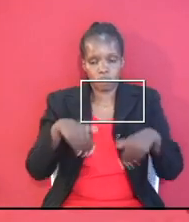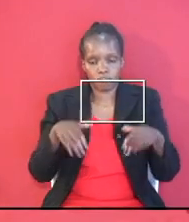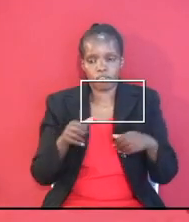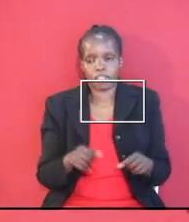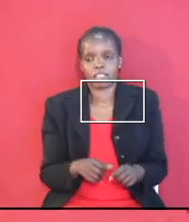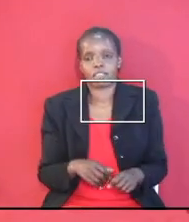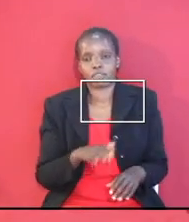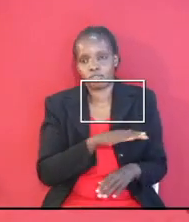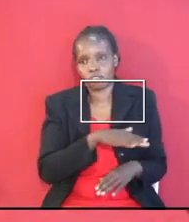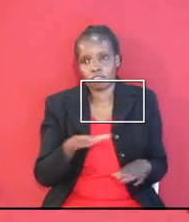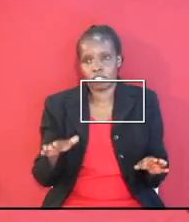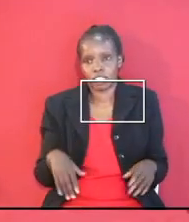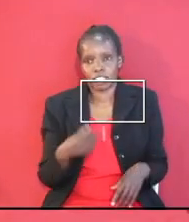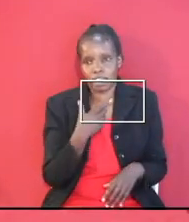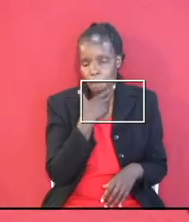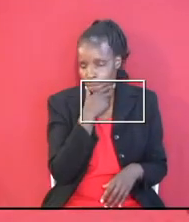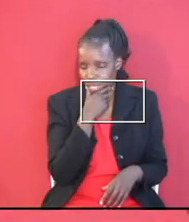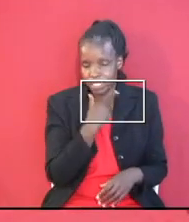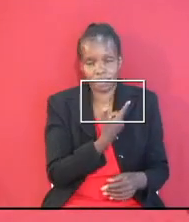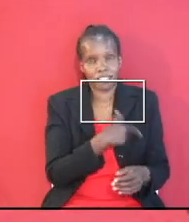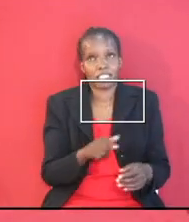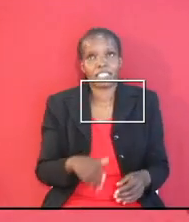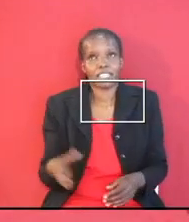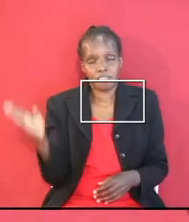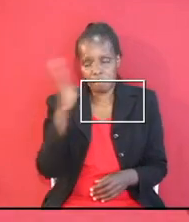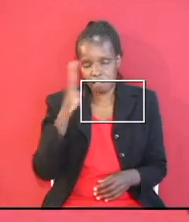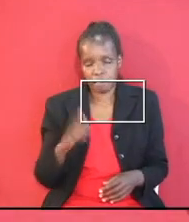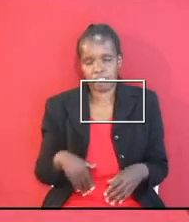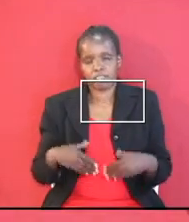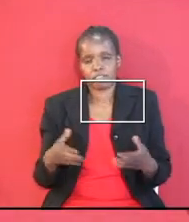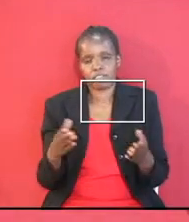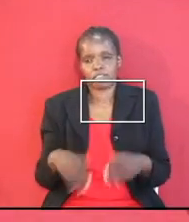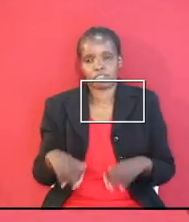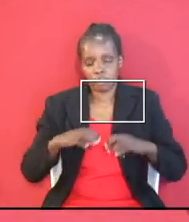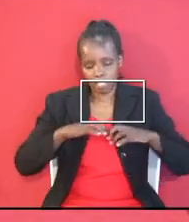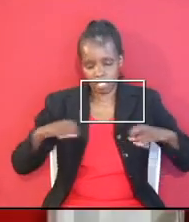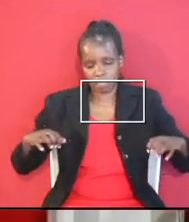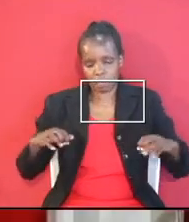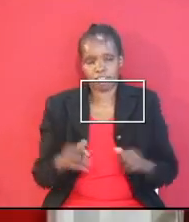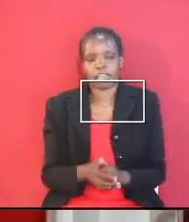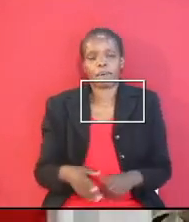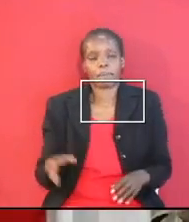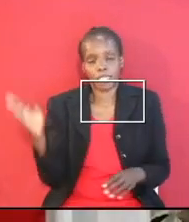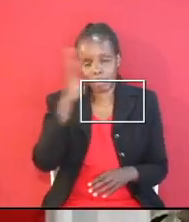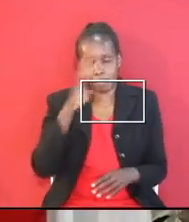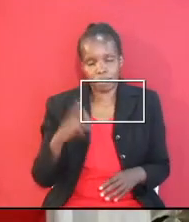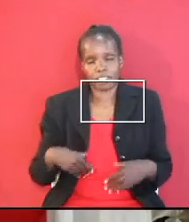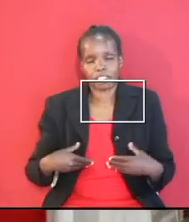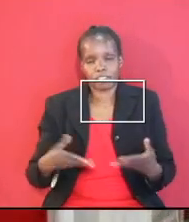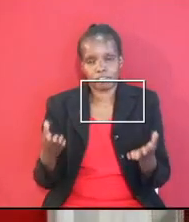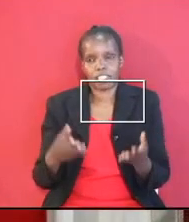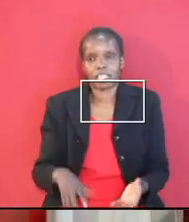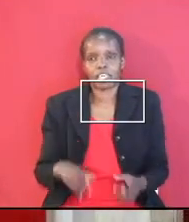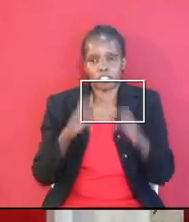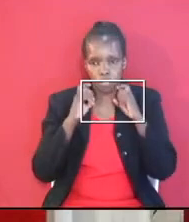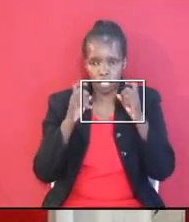at. Amazing grace. God will never leave you just to suffer like that. And he says, you will never be given sin too big for